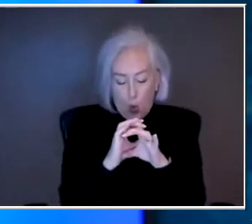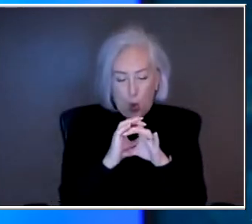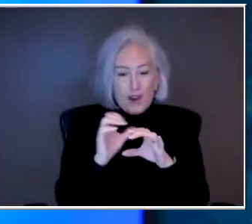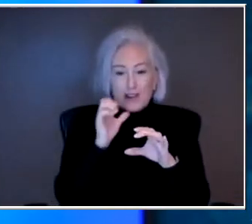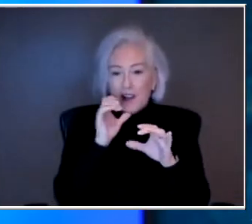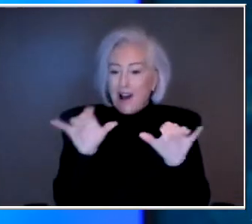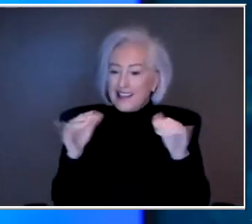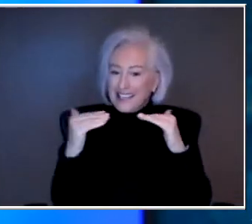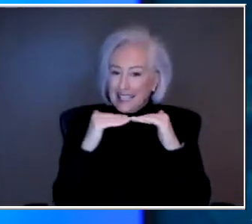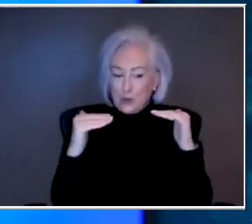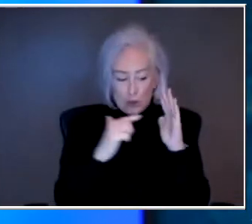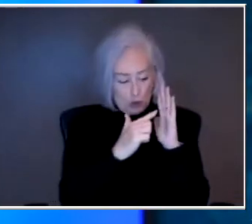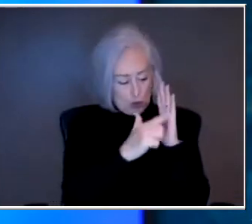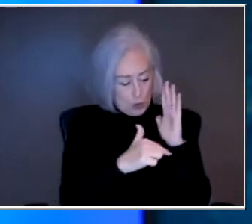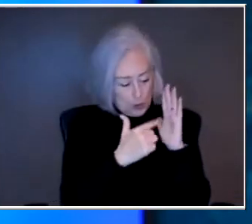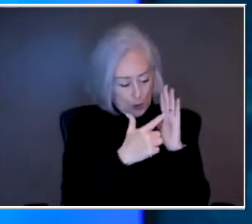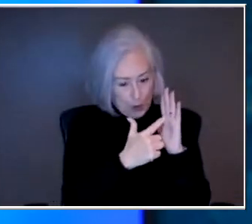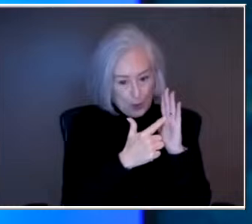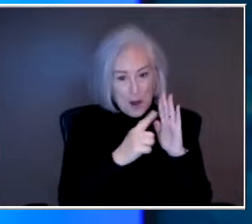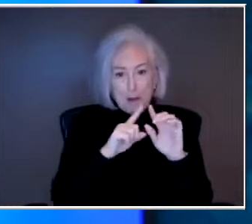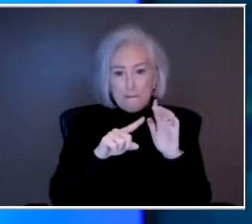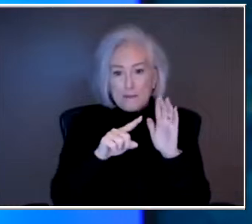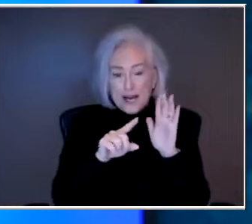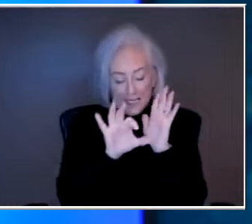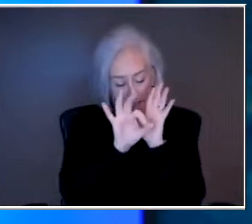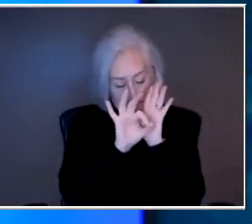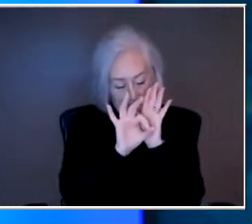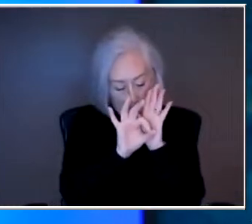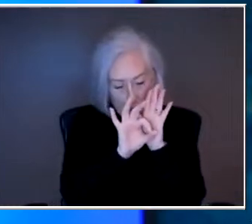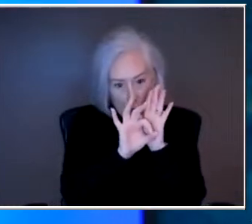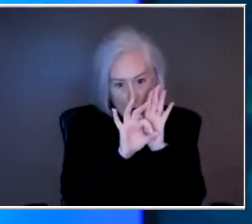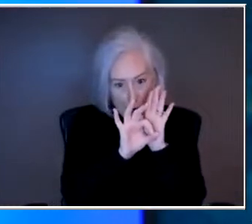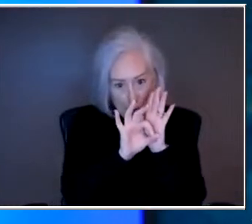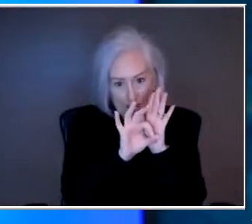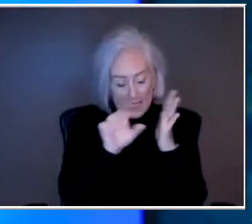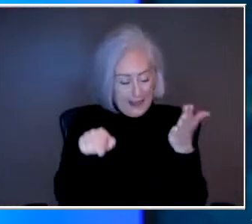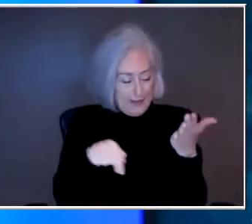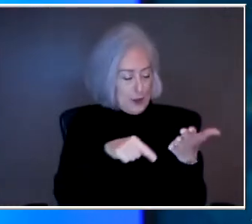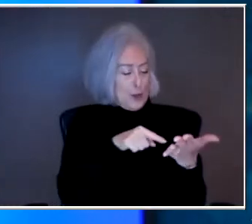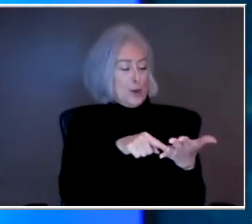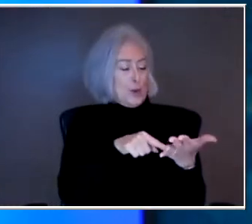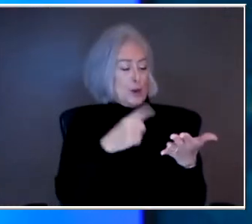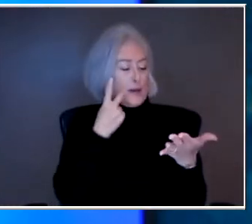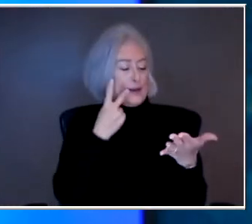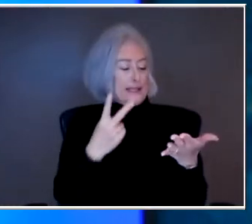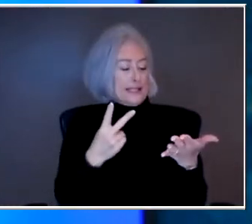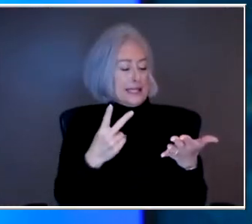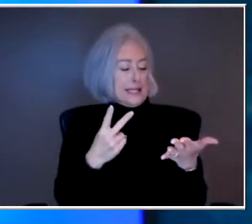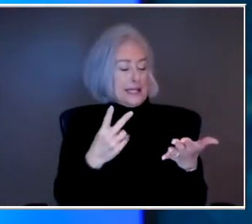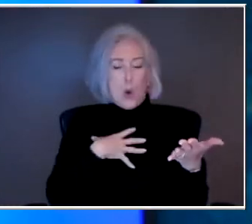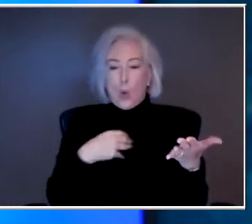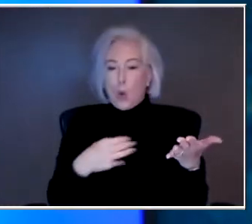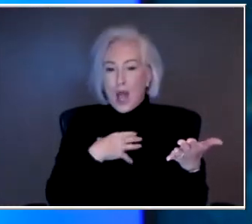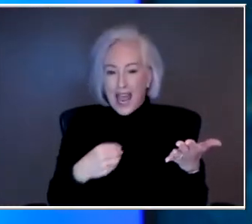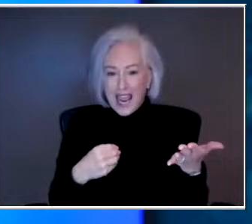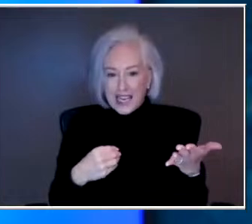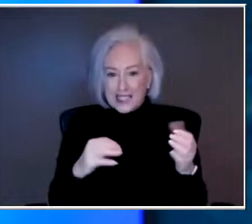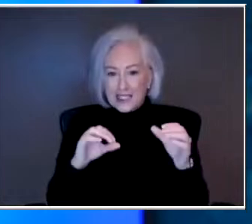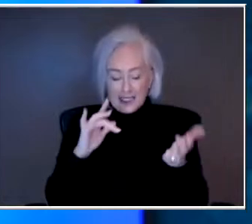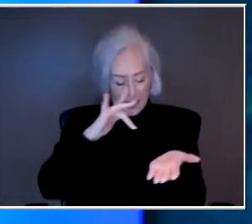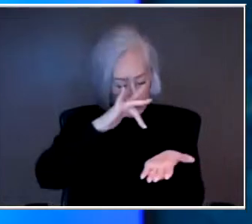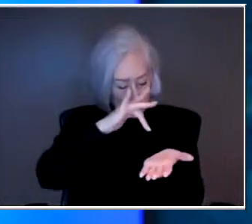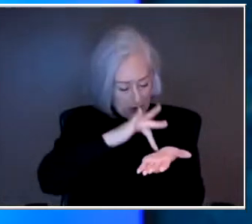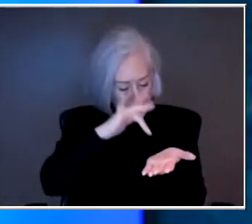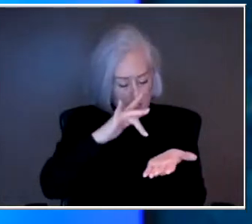is deeper. So even if it's smaller than your hand, if it is white with no sensation or no pain over it, get that seen, because most likely that is a